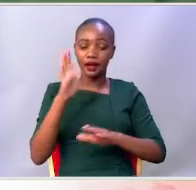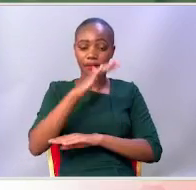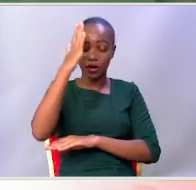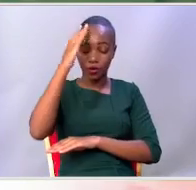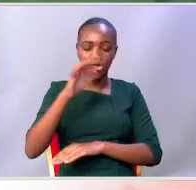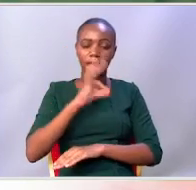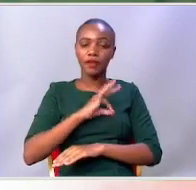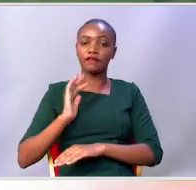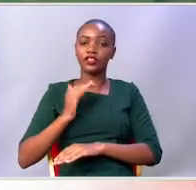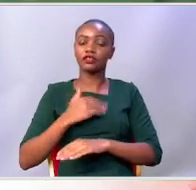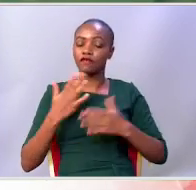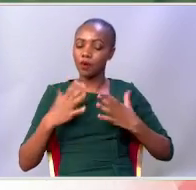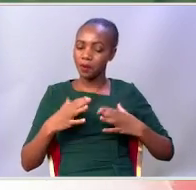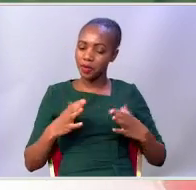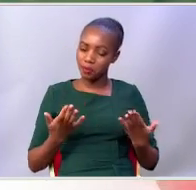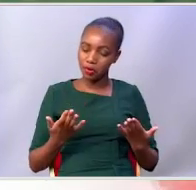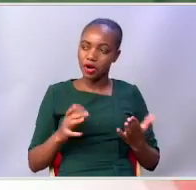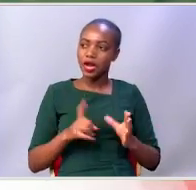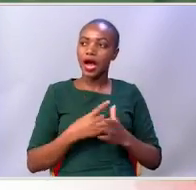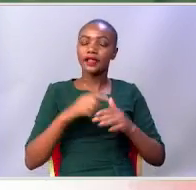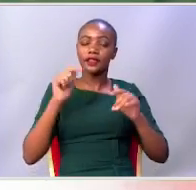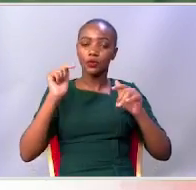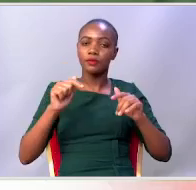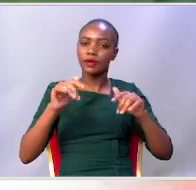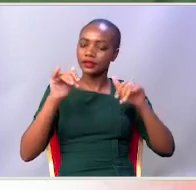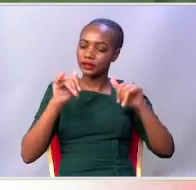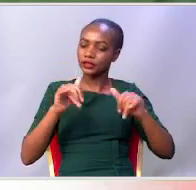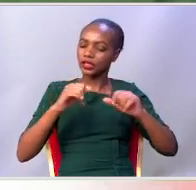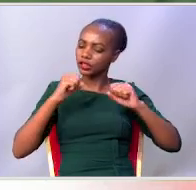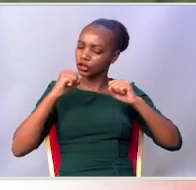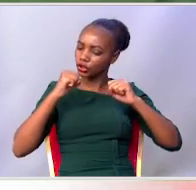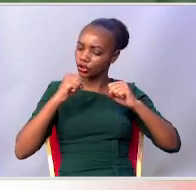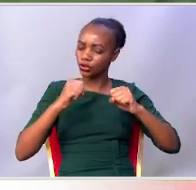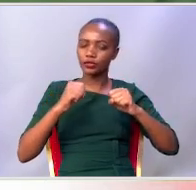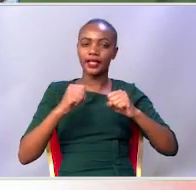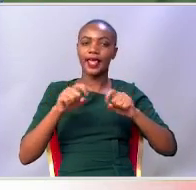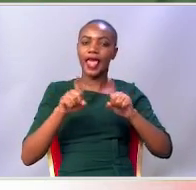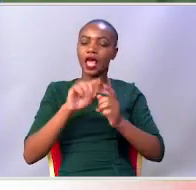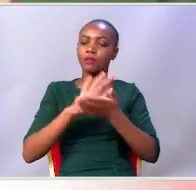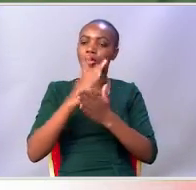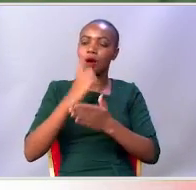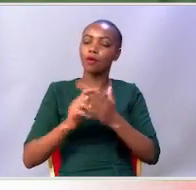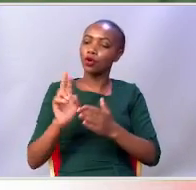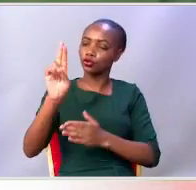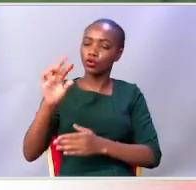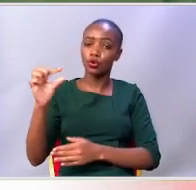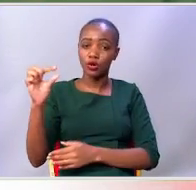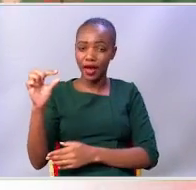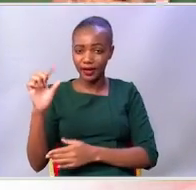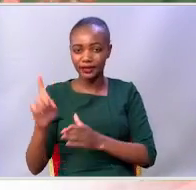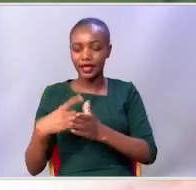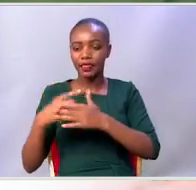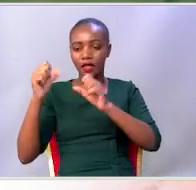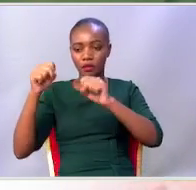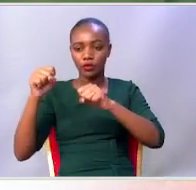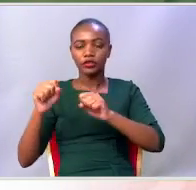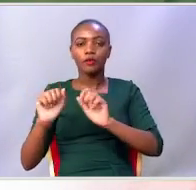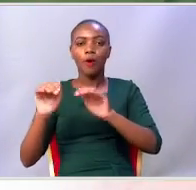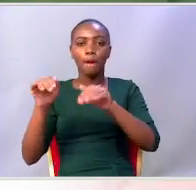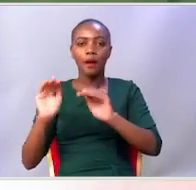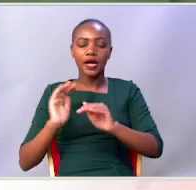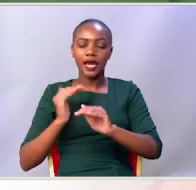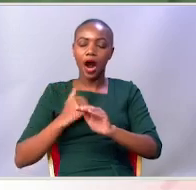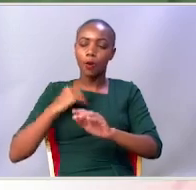people, and is going to remain truly Uhuru Gardens, where we also are going to bury our